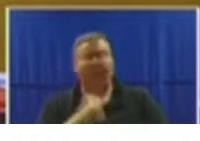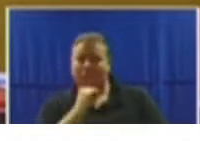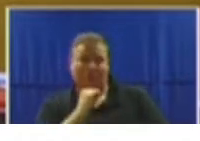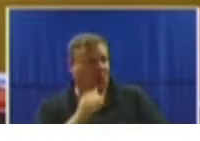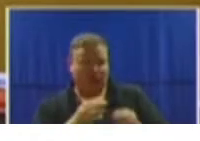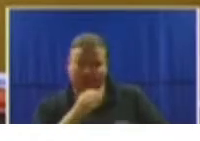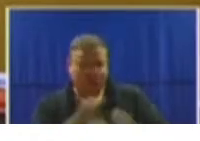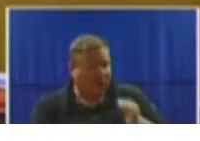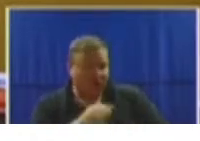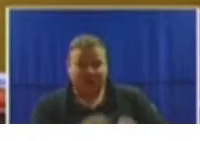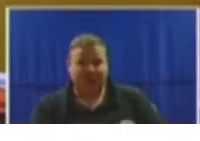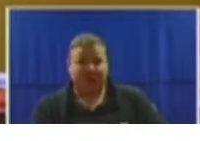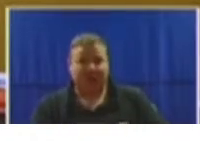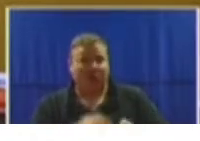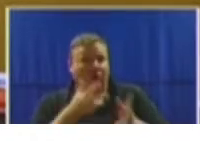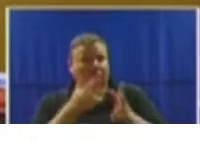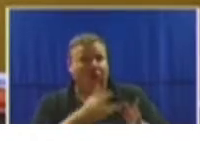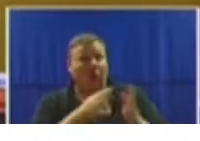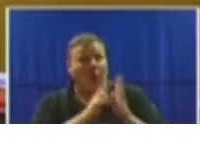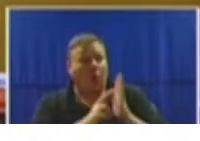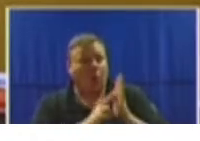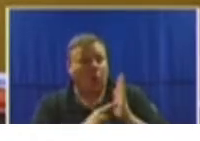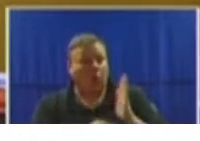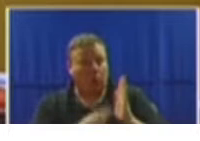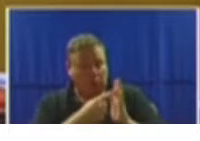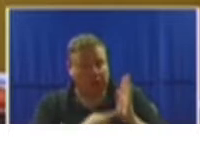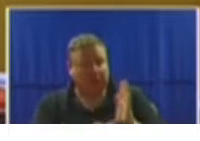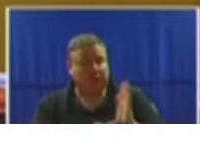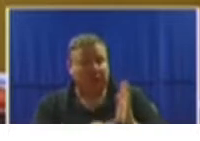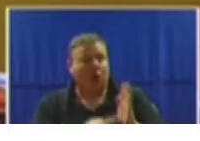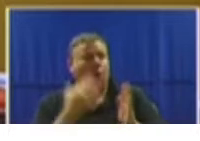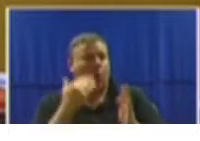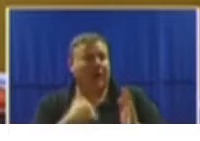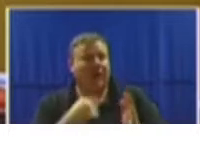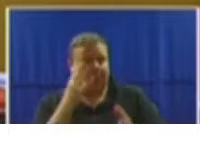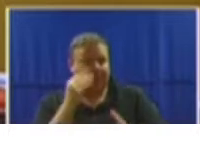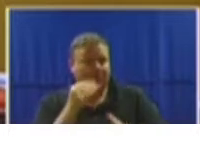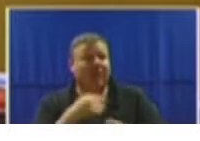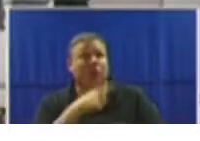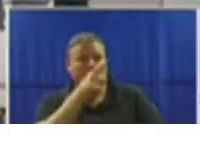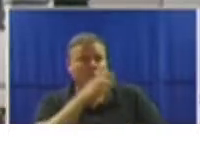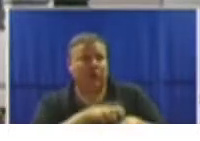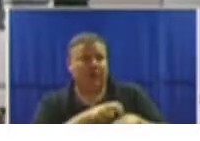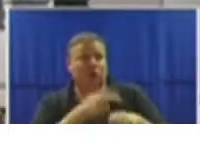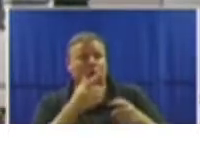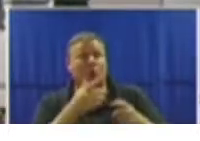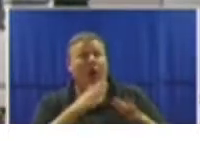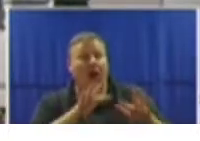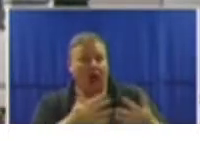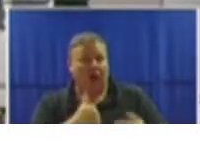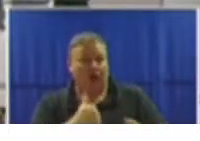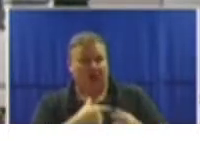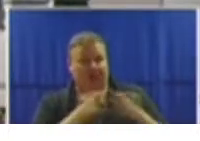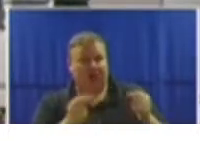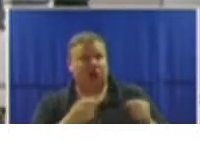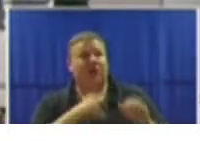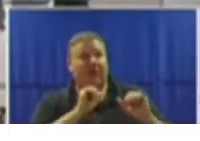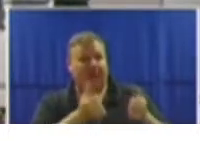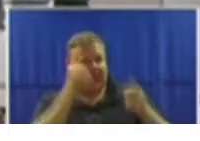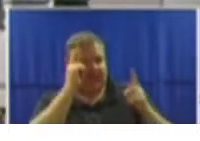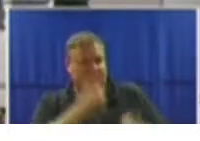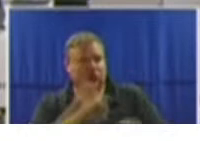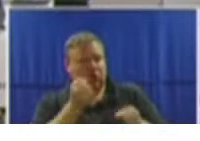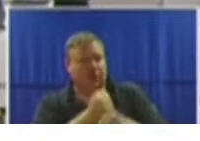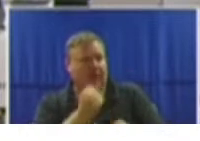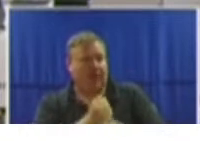that according to the rules, when I'm speaking, you need to let me finish, and after I finish, you rule. You did not do